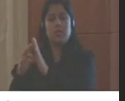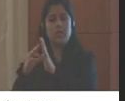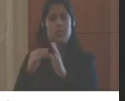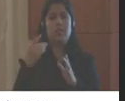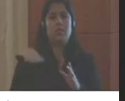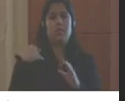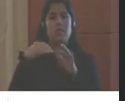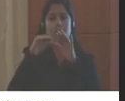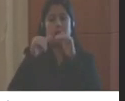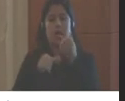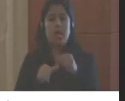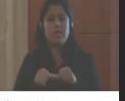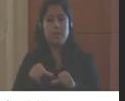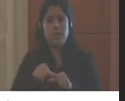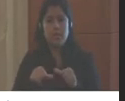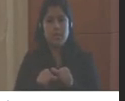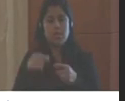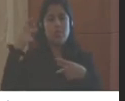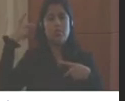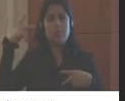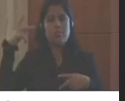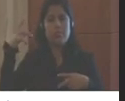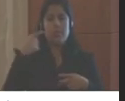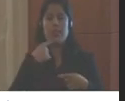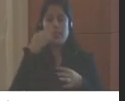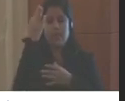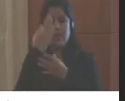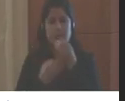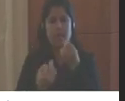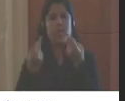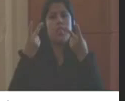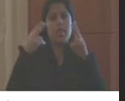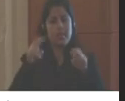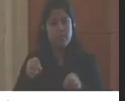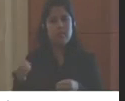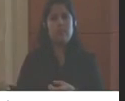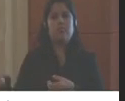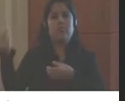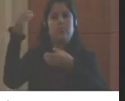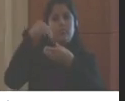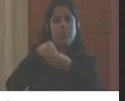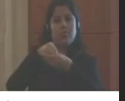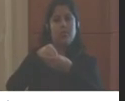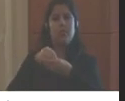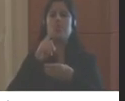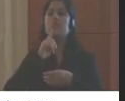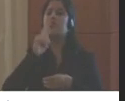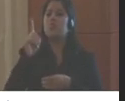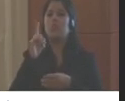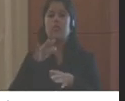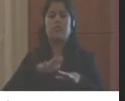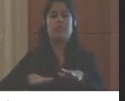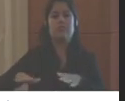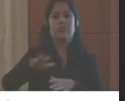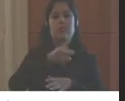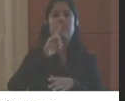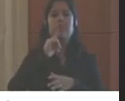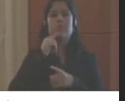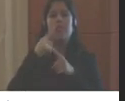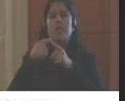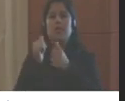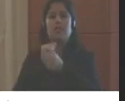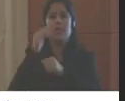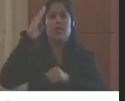of the representatives of the dependencies of federal public administration is also a part. It's not